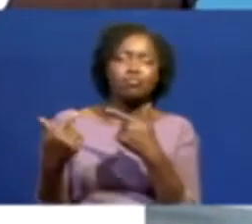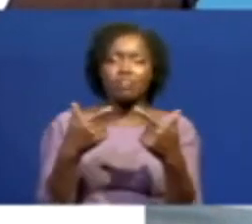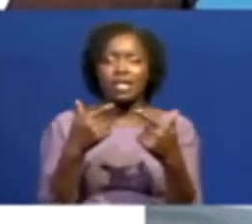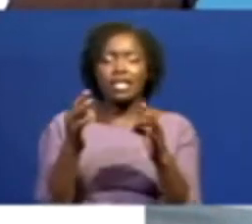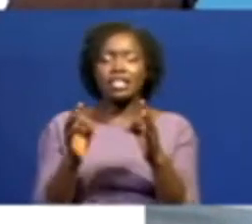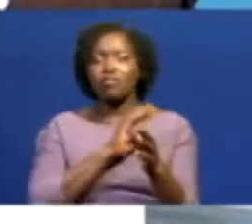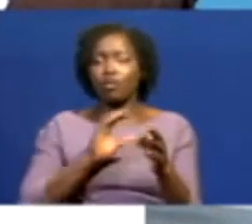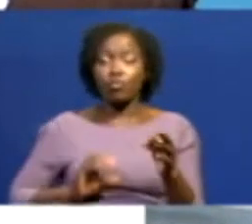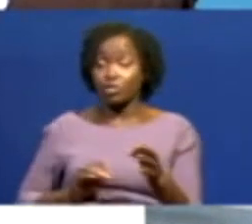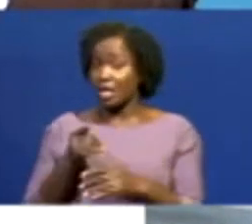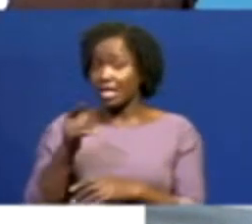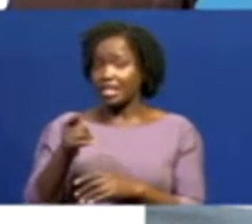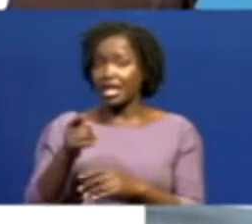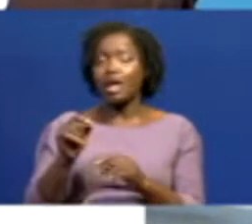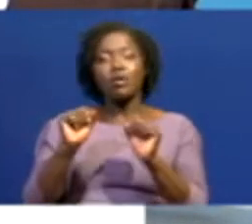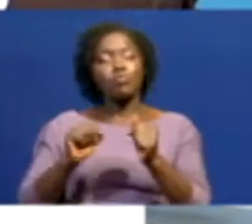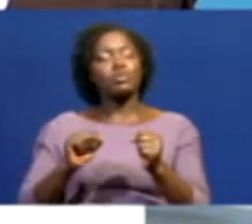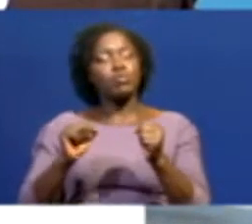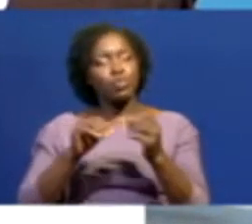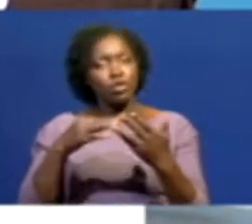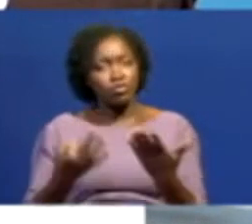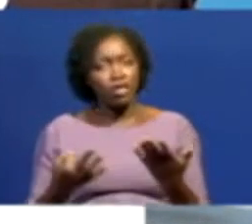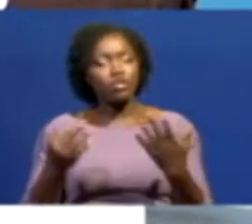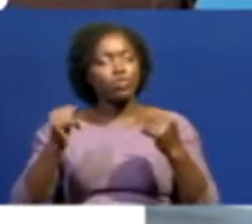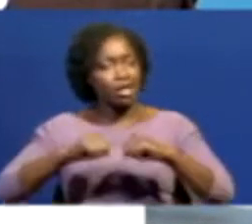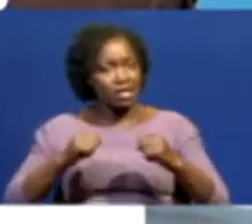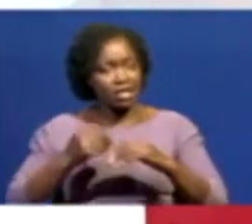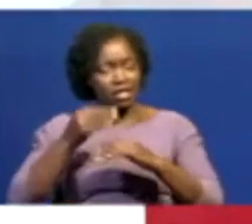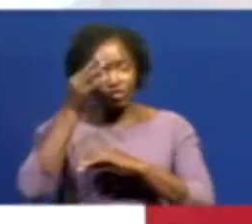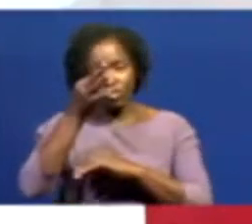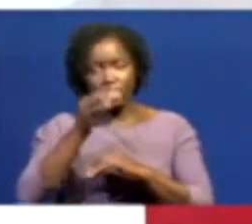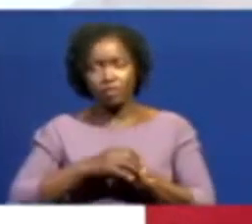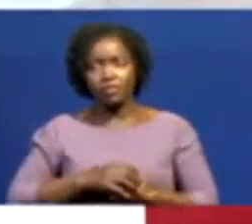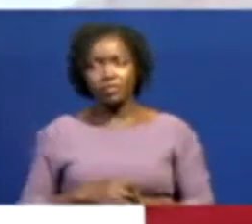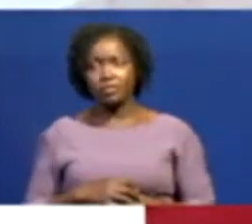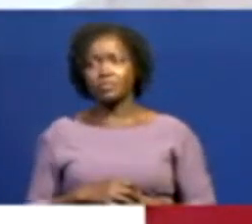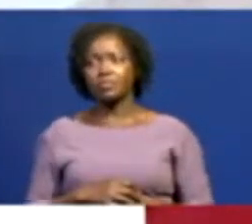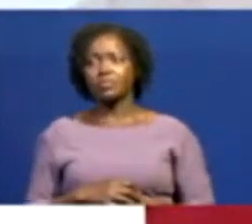makamishna wa tume hiyo watakosa kukabiliana katika siku za usoni.